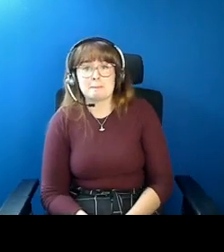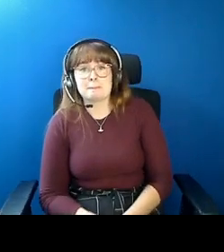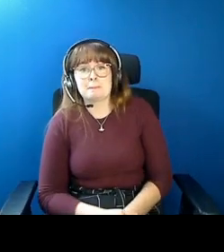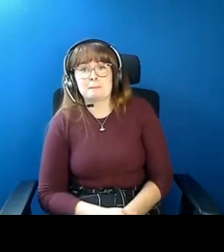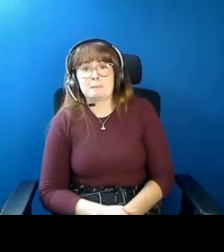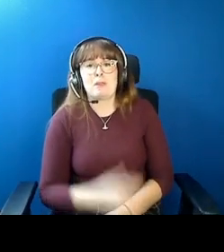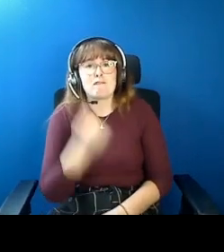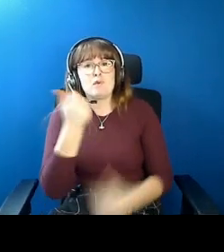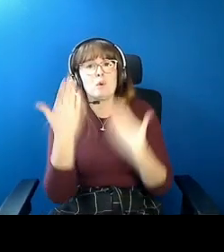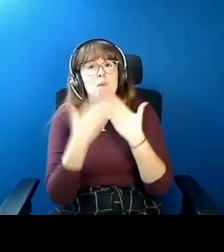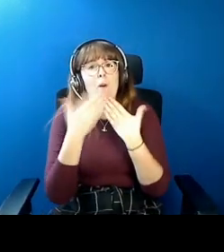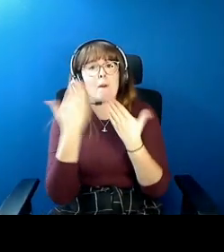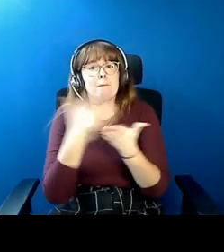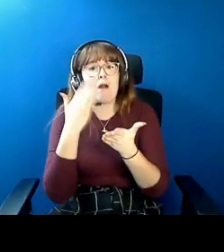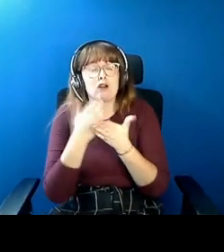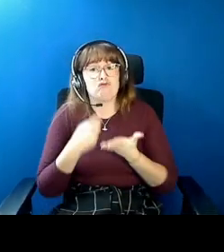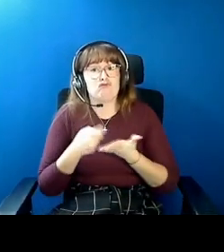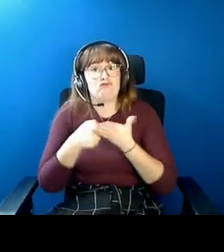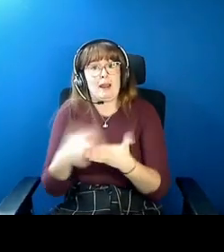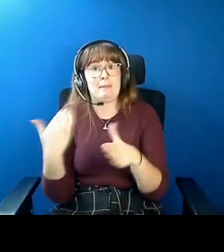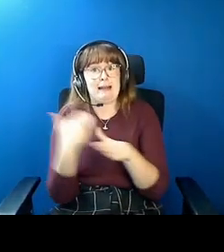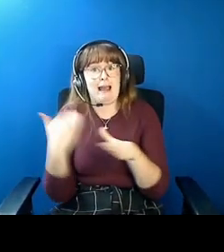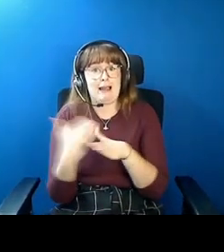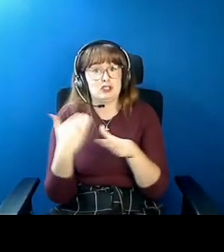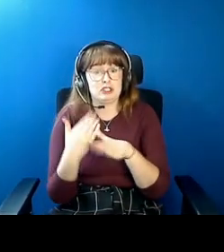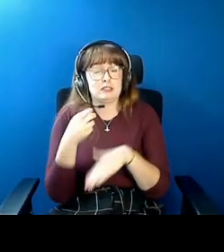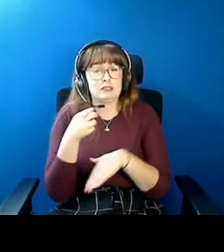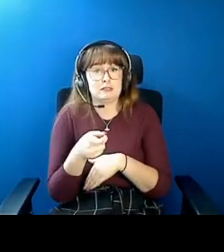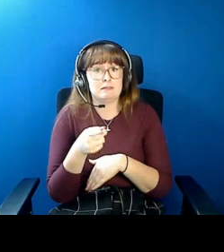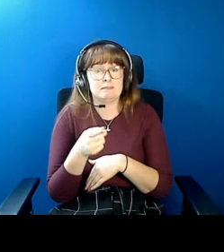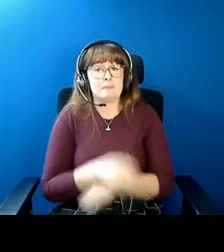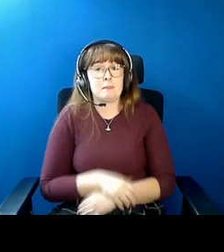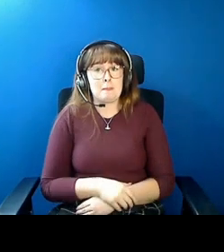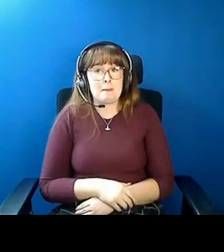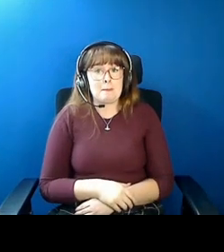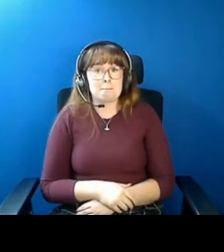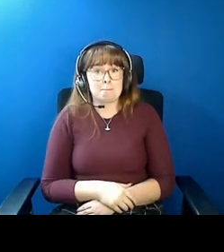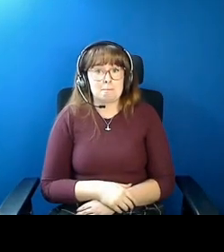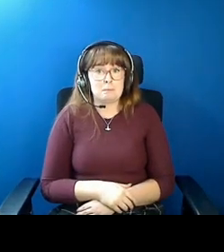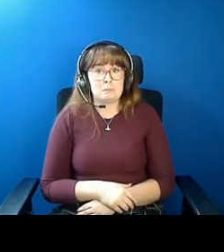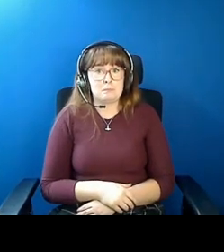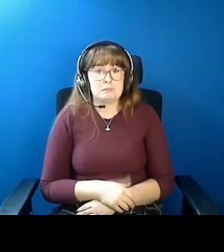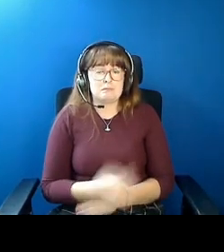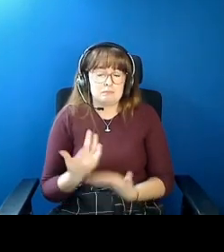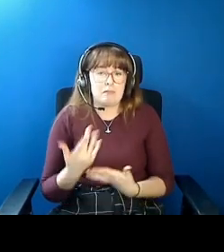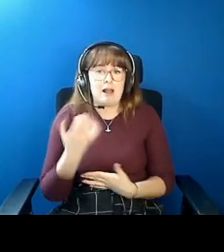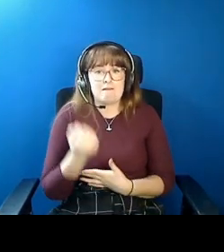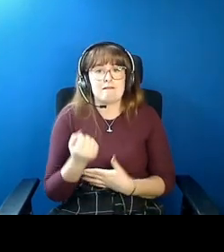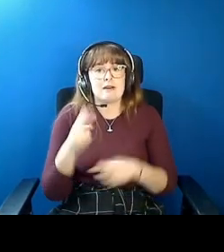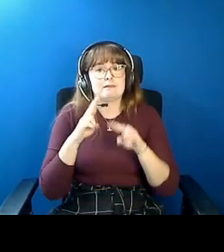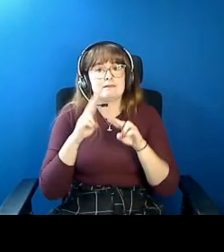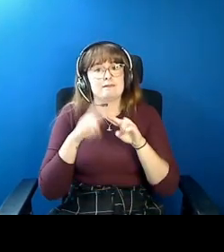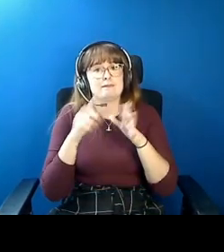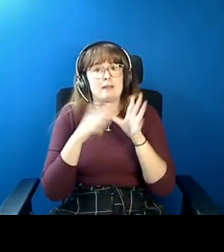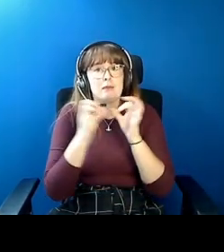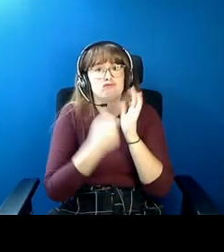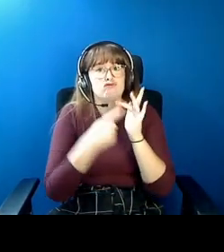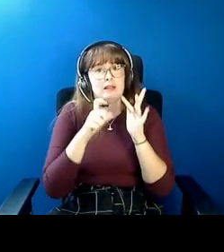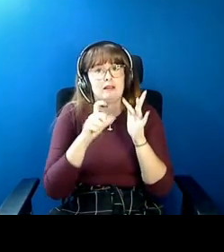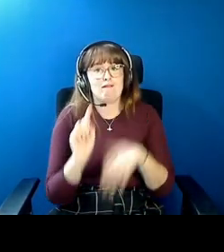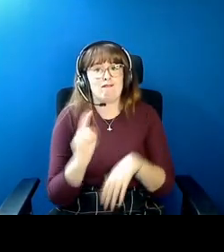bits. So the recommended actions that came on the back of the work that we did with them, obviously adopt a fabric first approach. I don't think that would